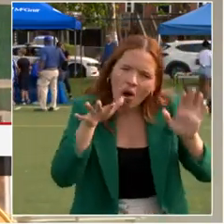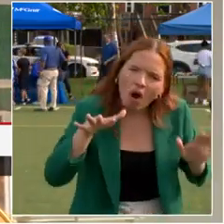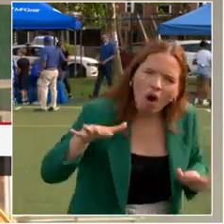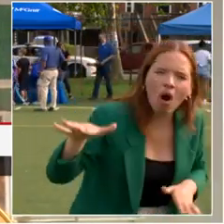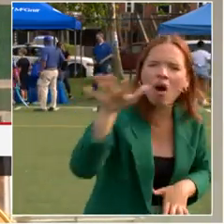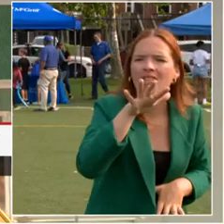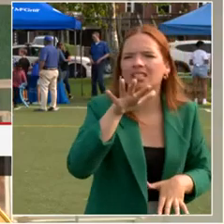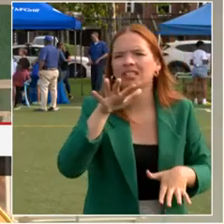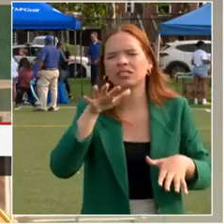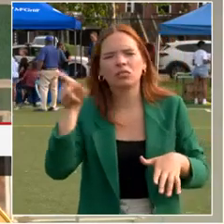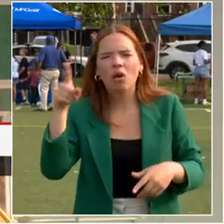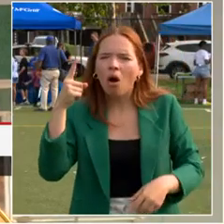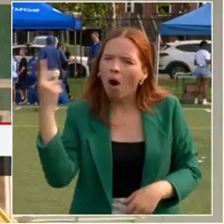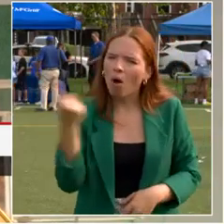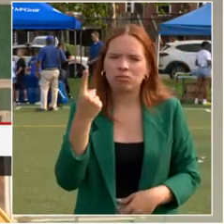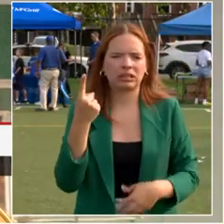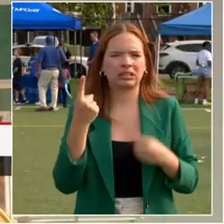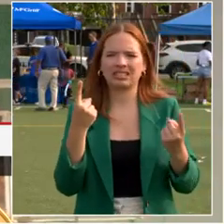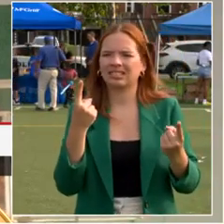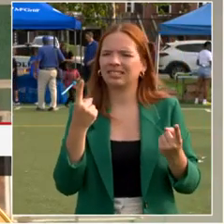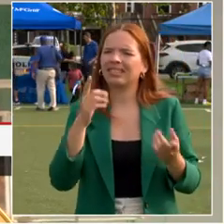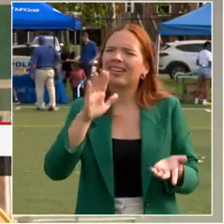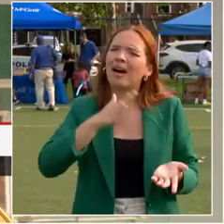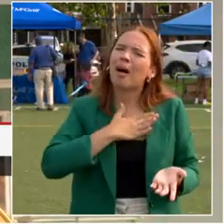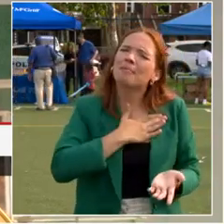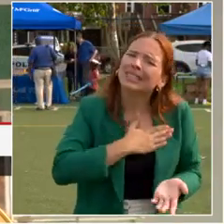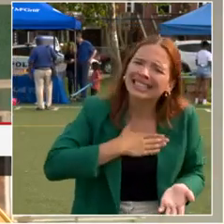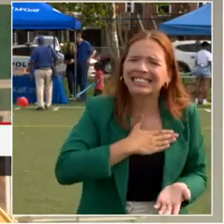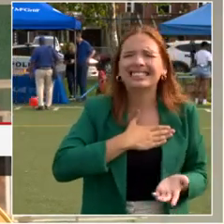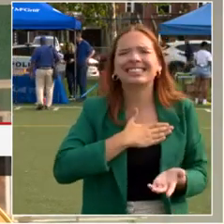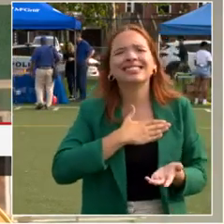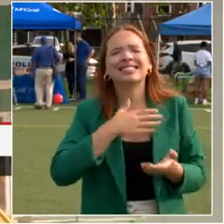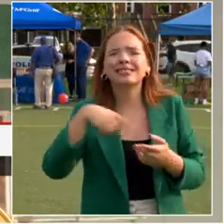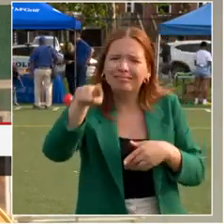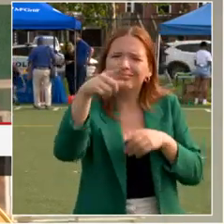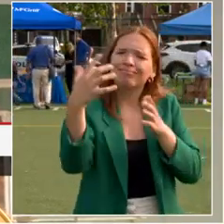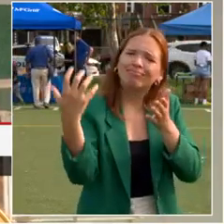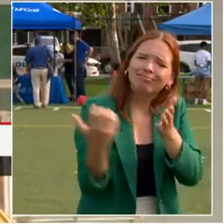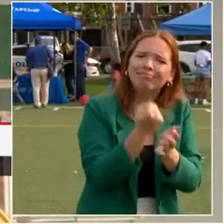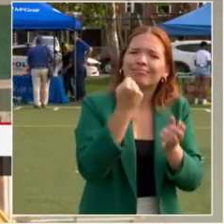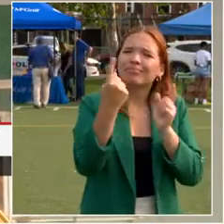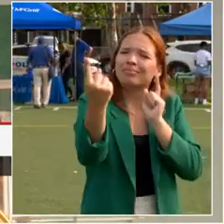District Citizens Advisory Council every fourth Thursday